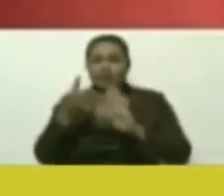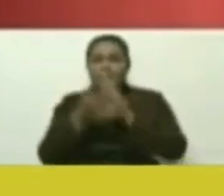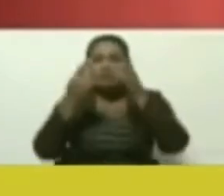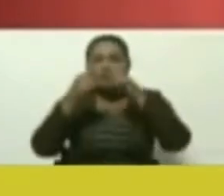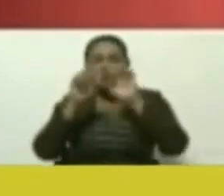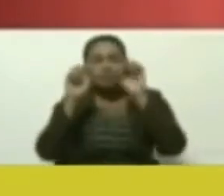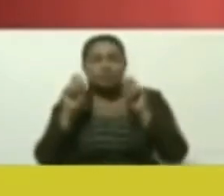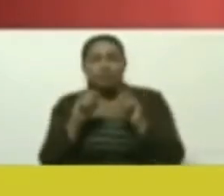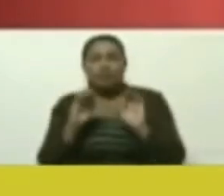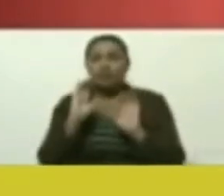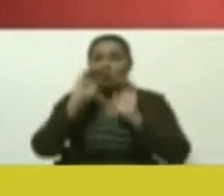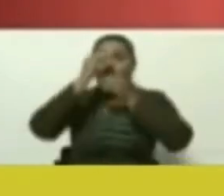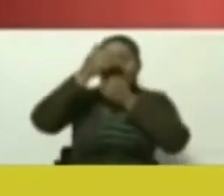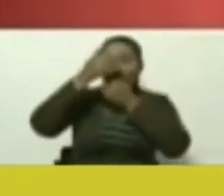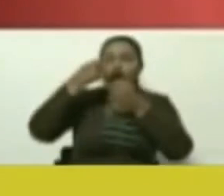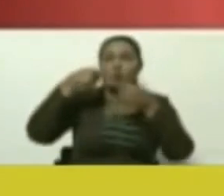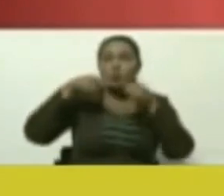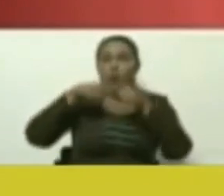it's a country